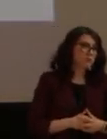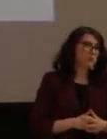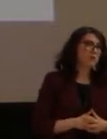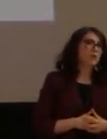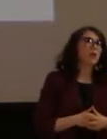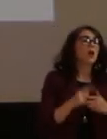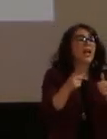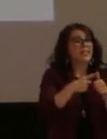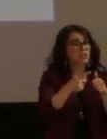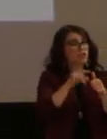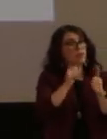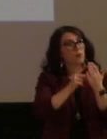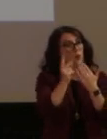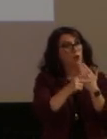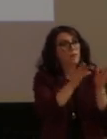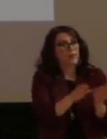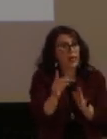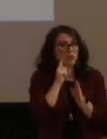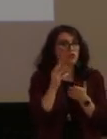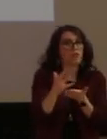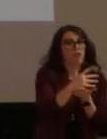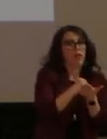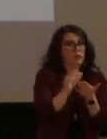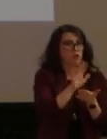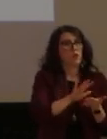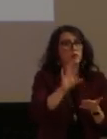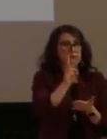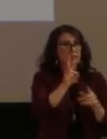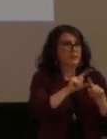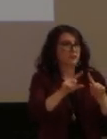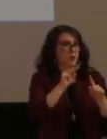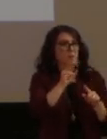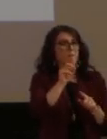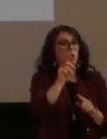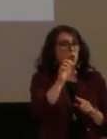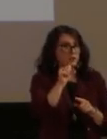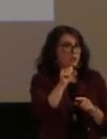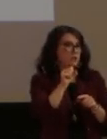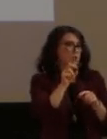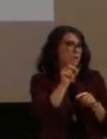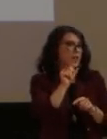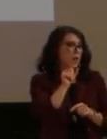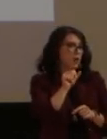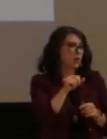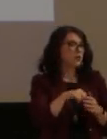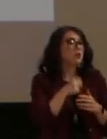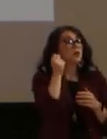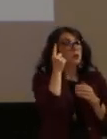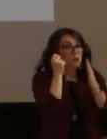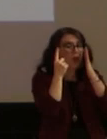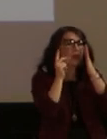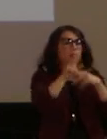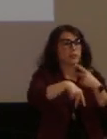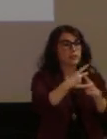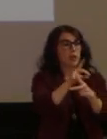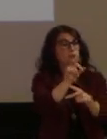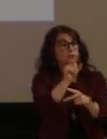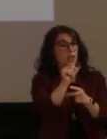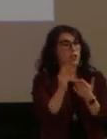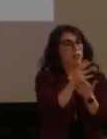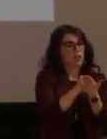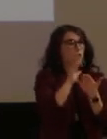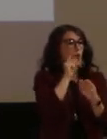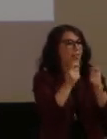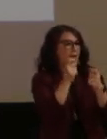Initially, the program plans to collect around 6 modalities of data, but the types of data collected will adapt to